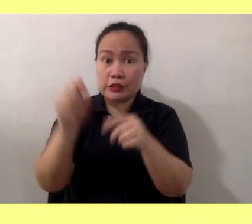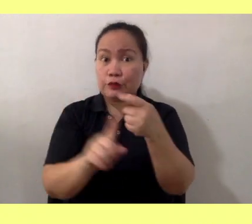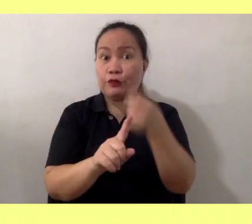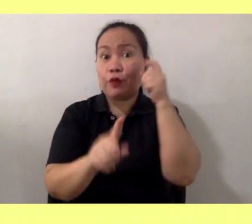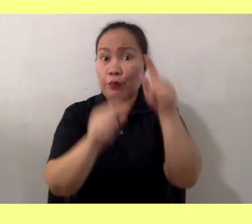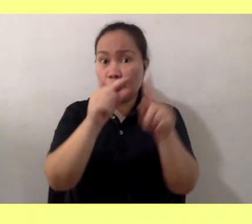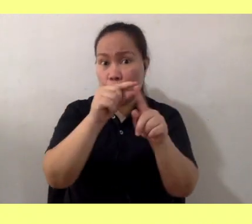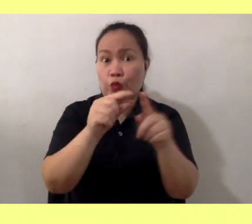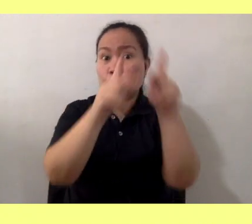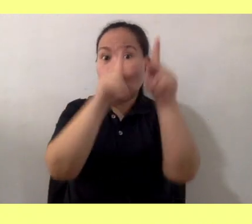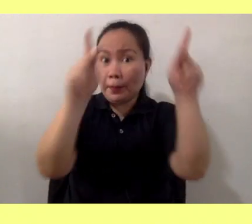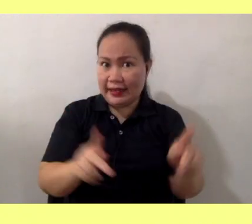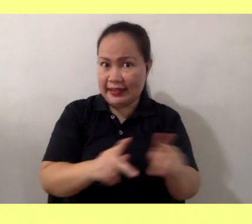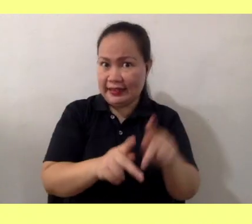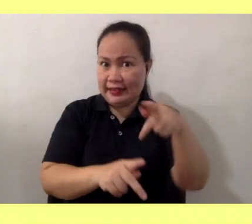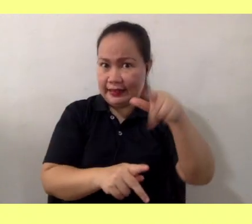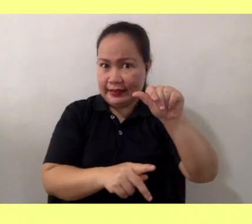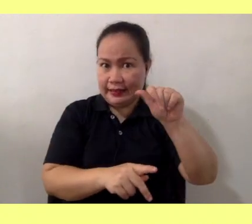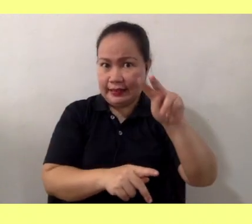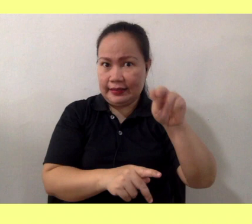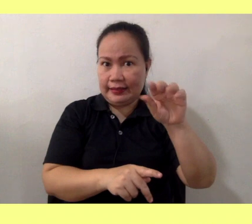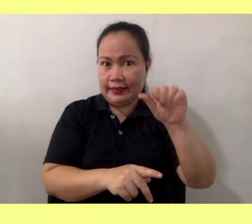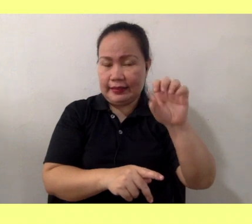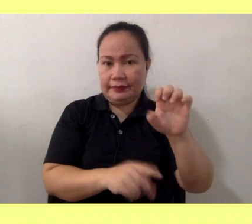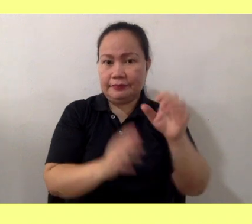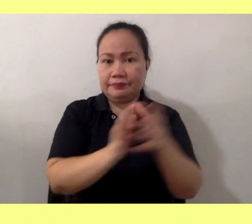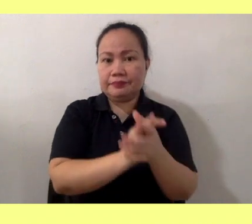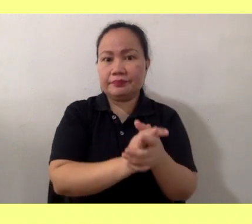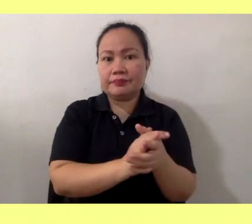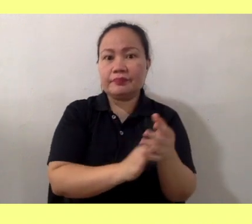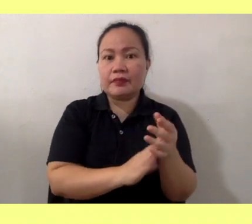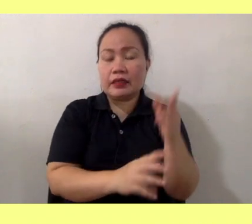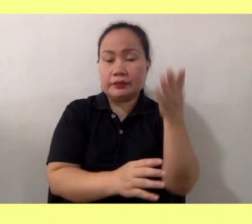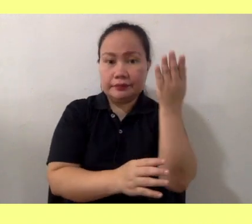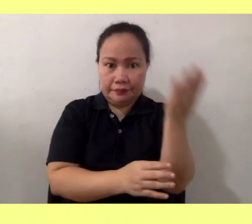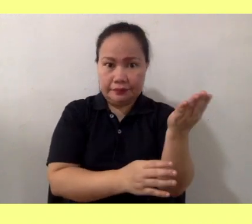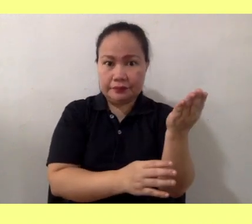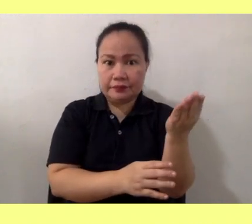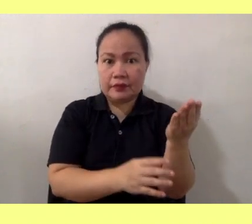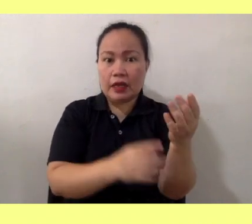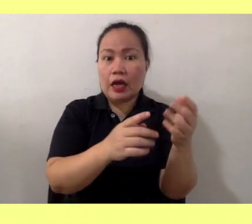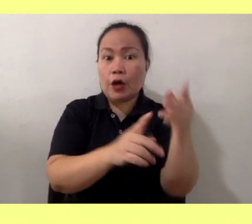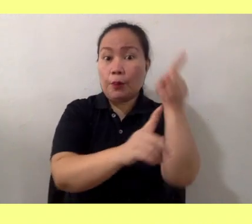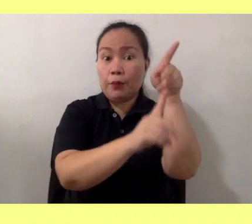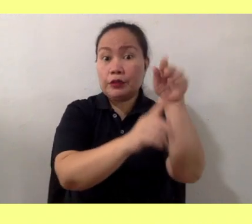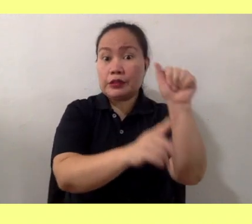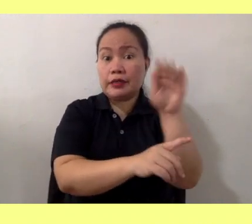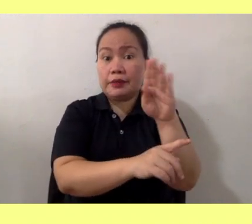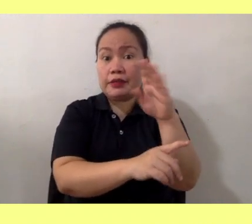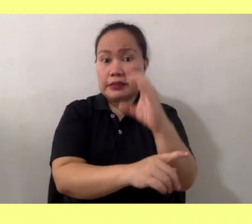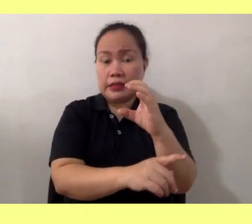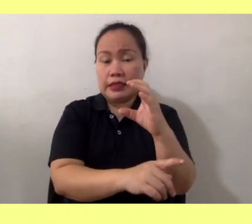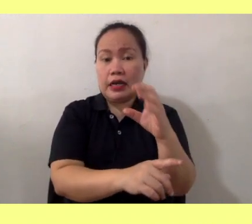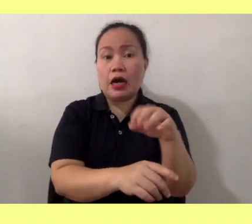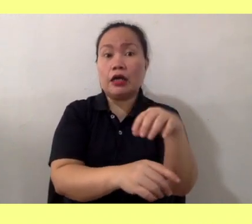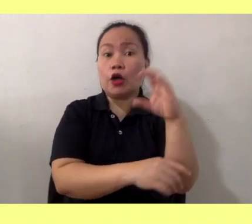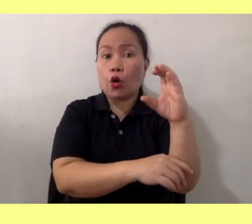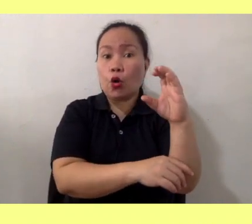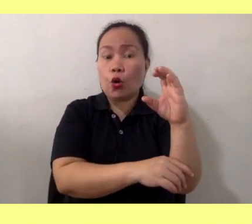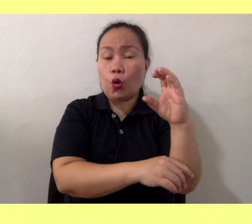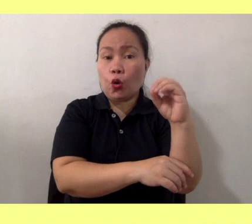figure. Okay, so based dito sa figure, points A, B, and C are coplanar points. And